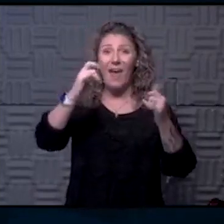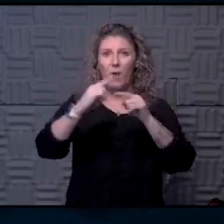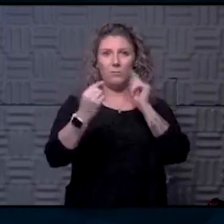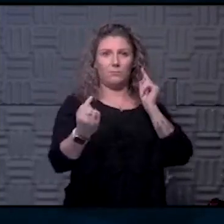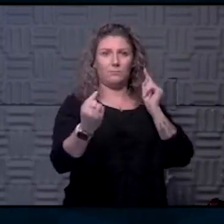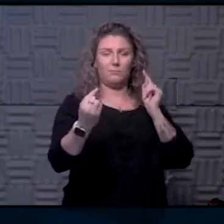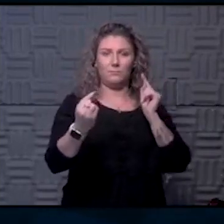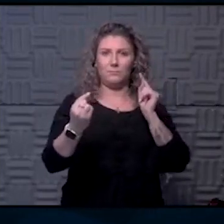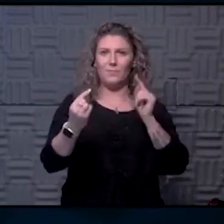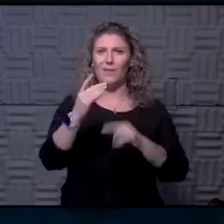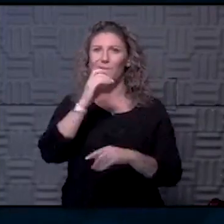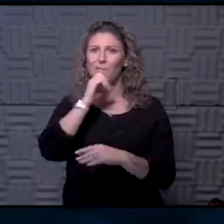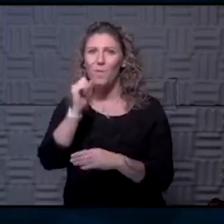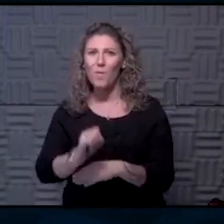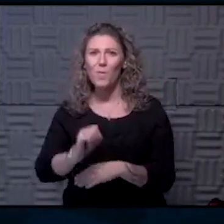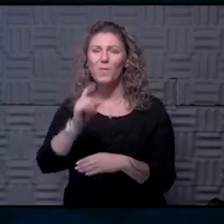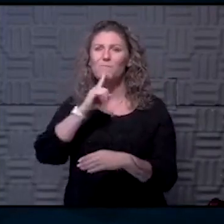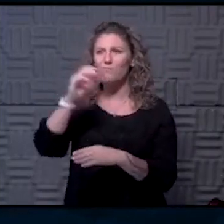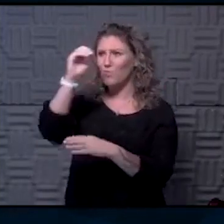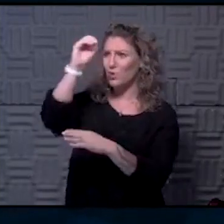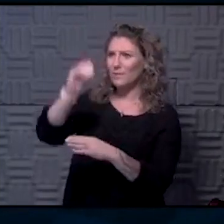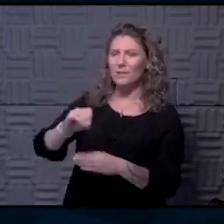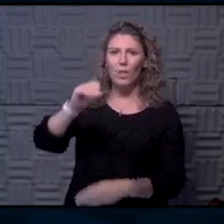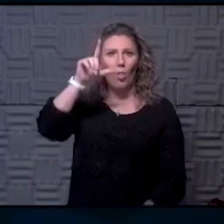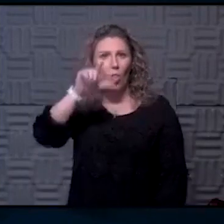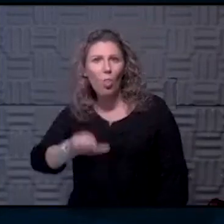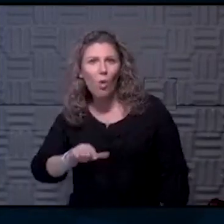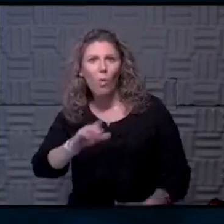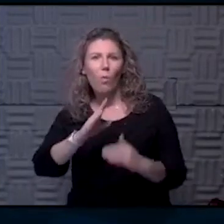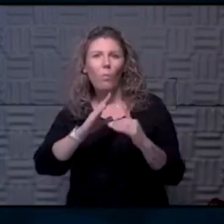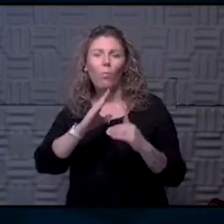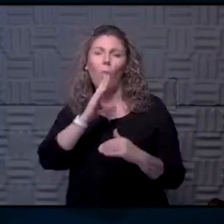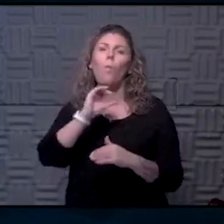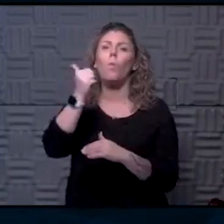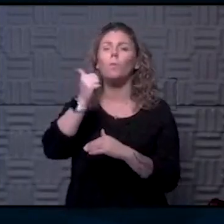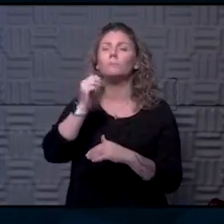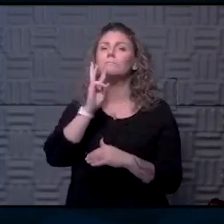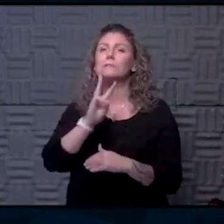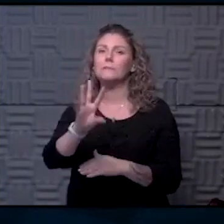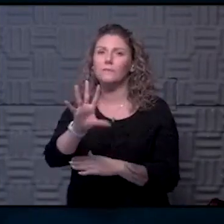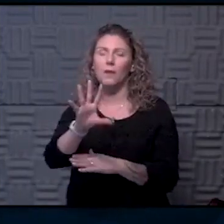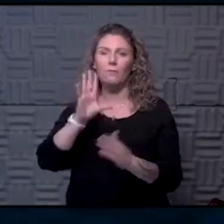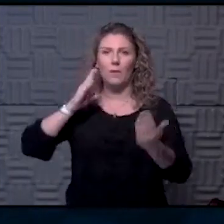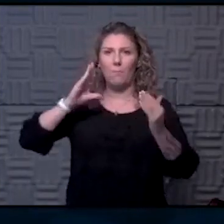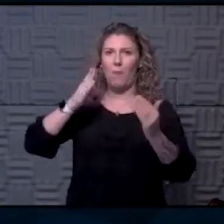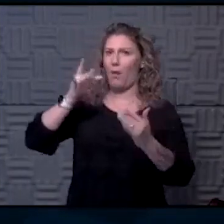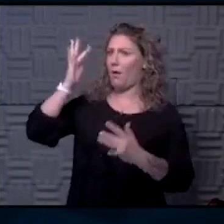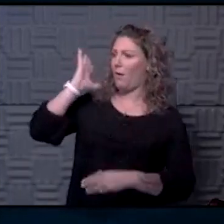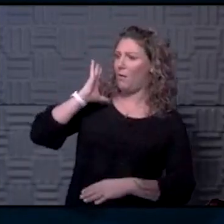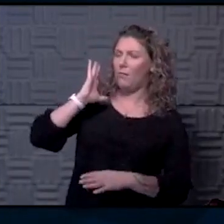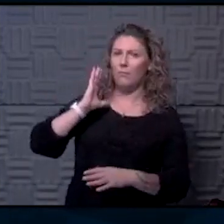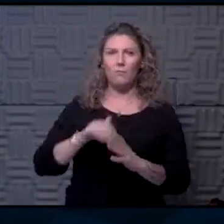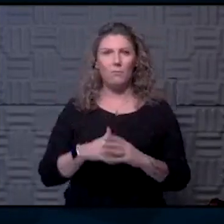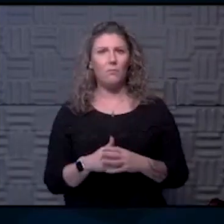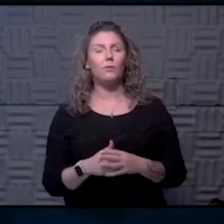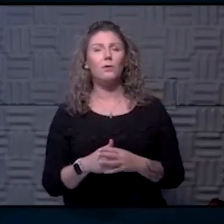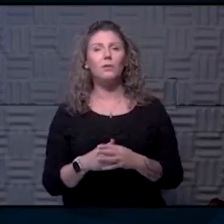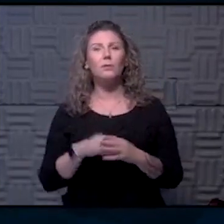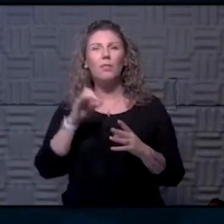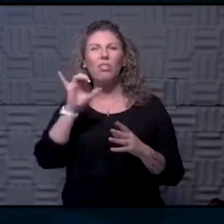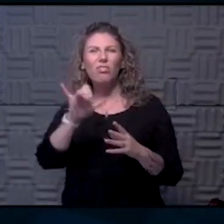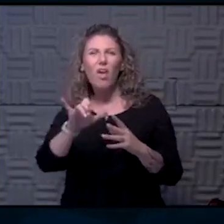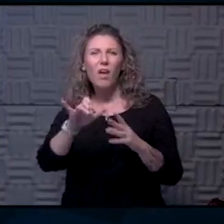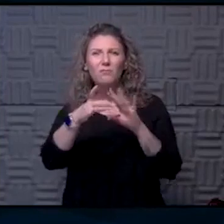those really older than 65 in the hospital compared to before. And that's sort of